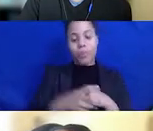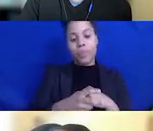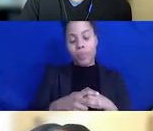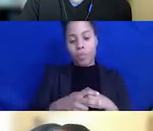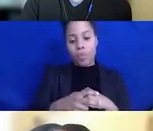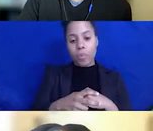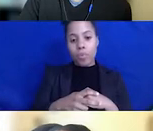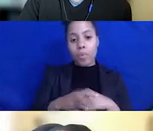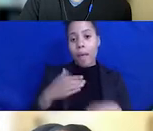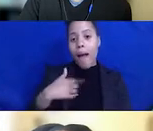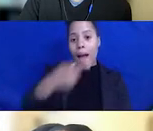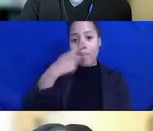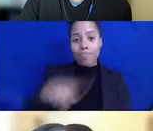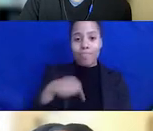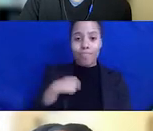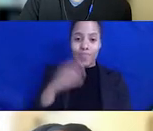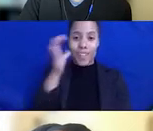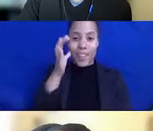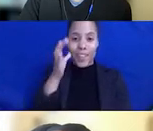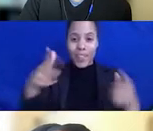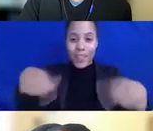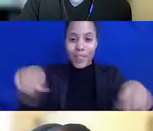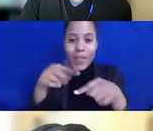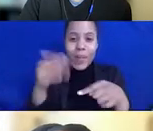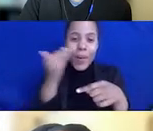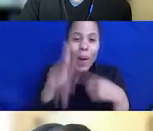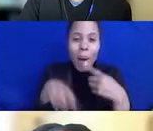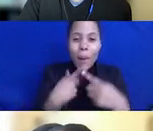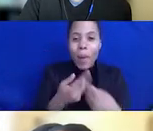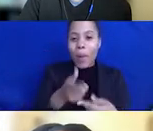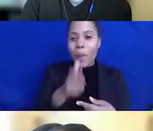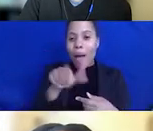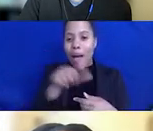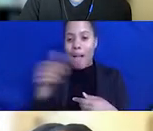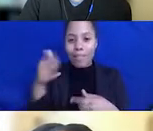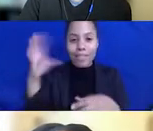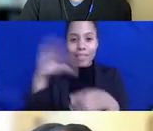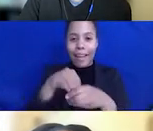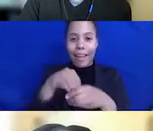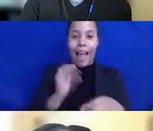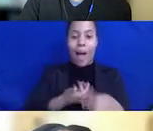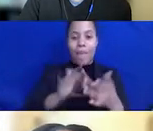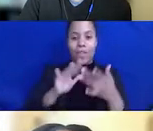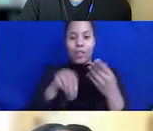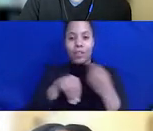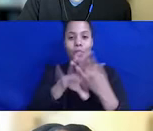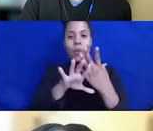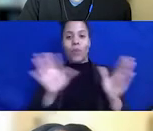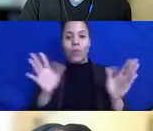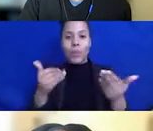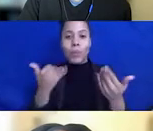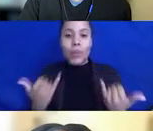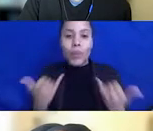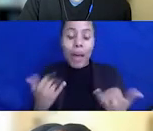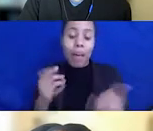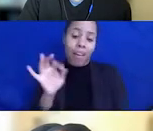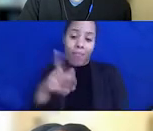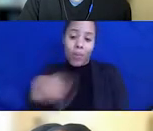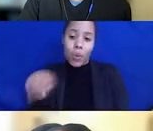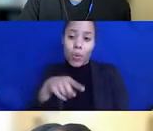love to hear or know a little bit about who else is in our virtual room today. So if you could take a